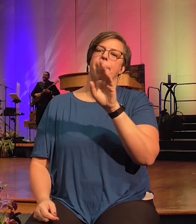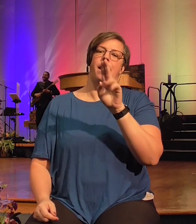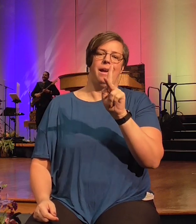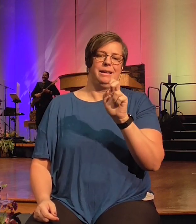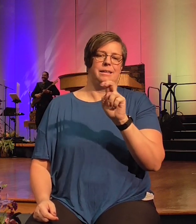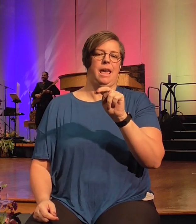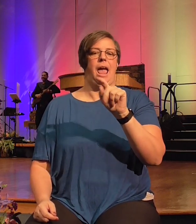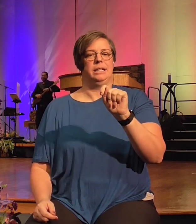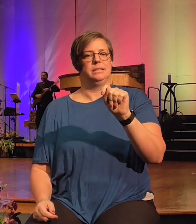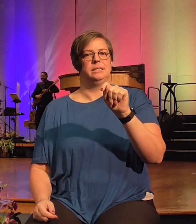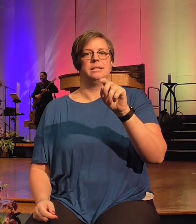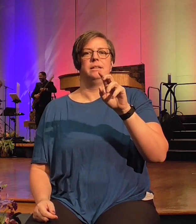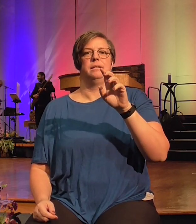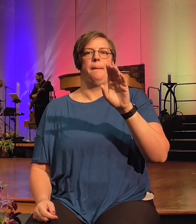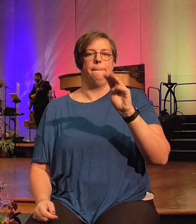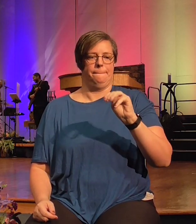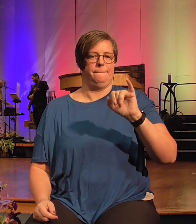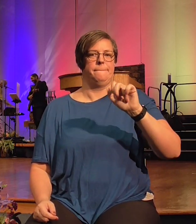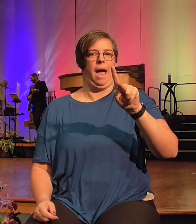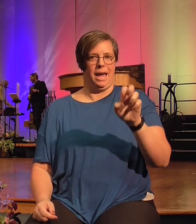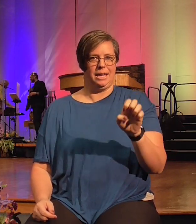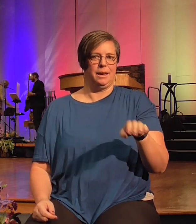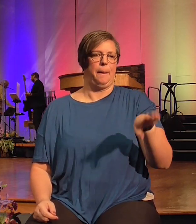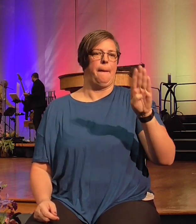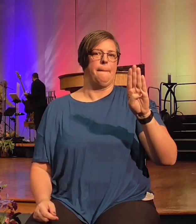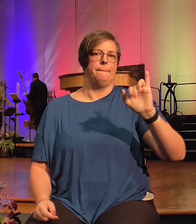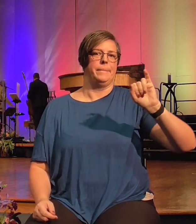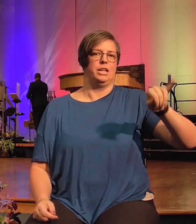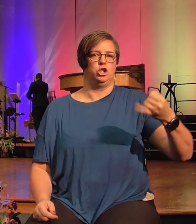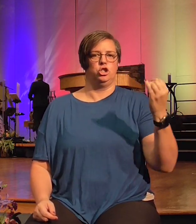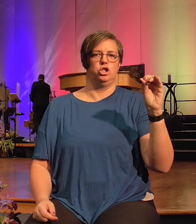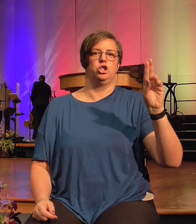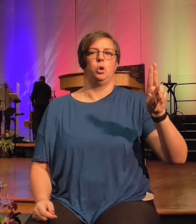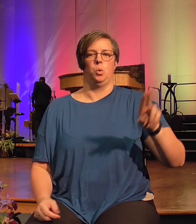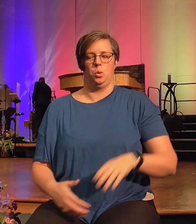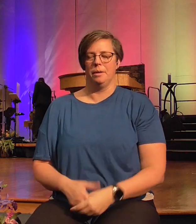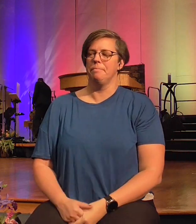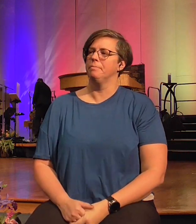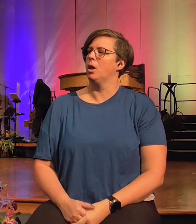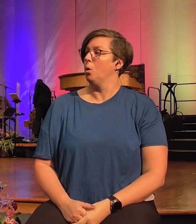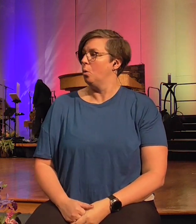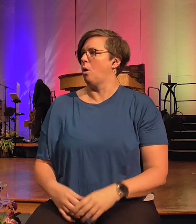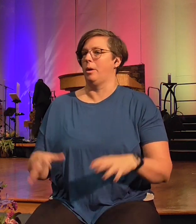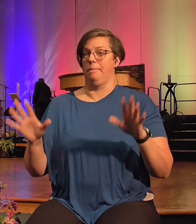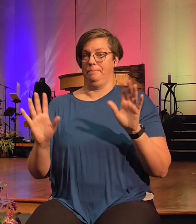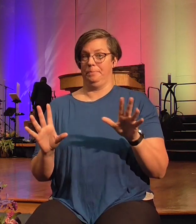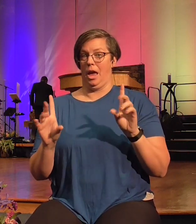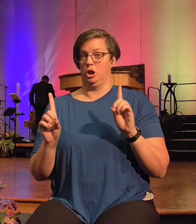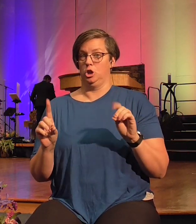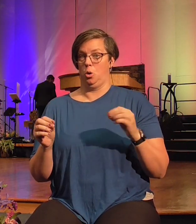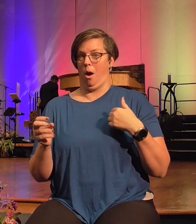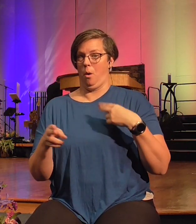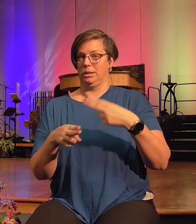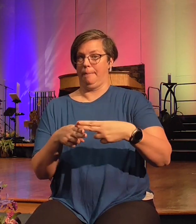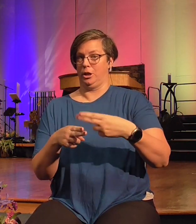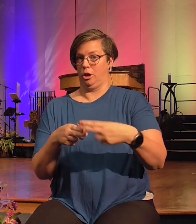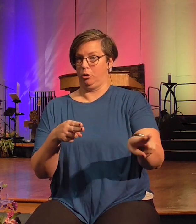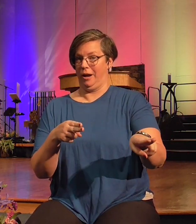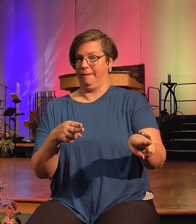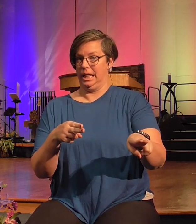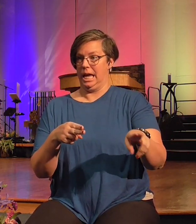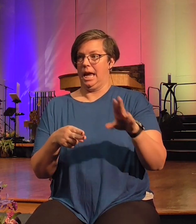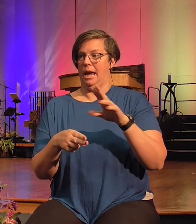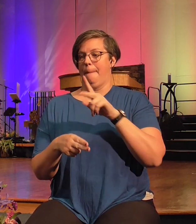Bijou. Thank you so much. Thank you, thank you. Woo. Well, I do want to just mention briefly and